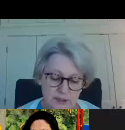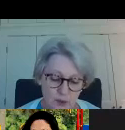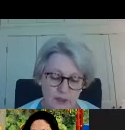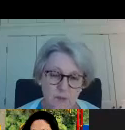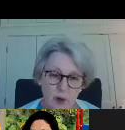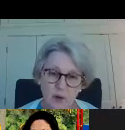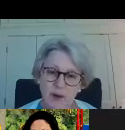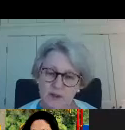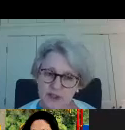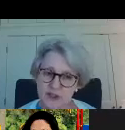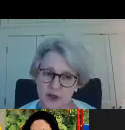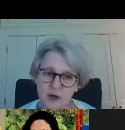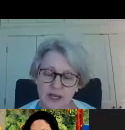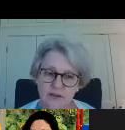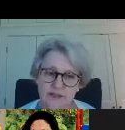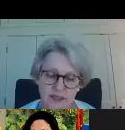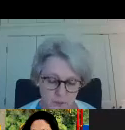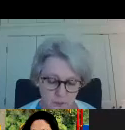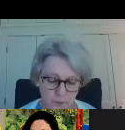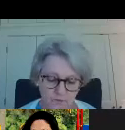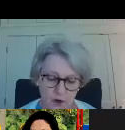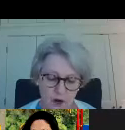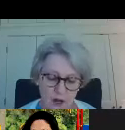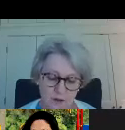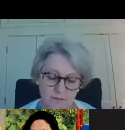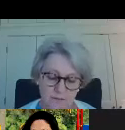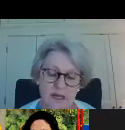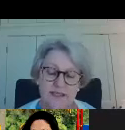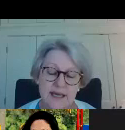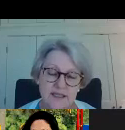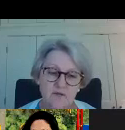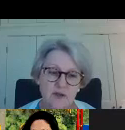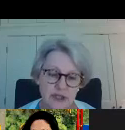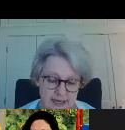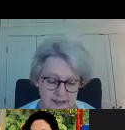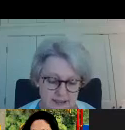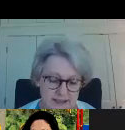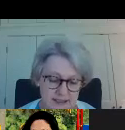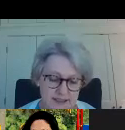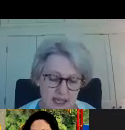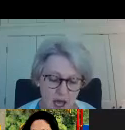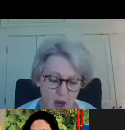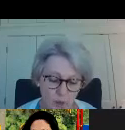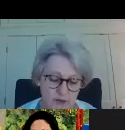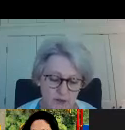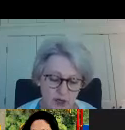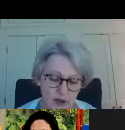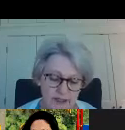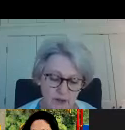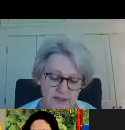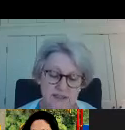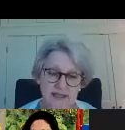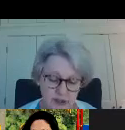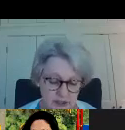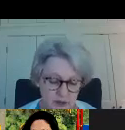Newborn Screening Program, which is your heel stick for testing for genetic diseases. We do the Early